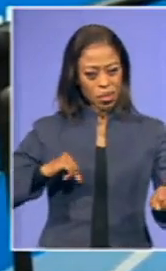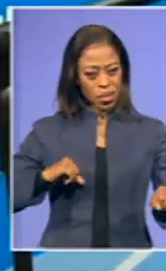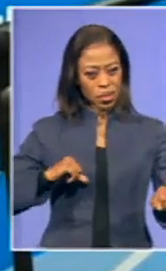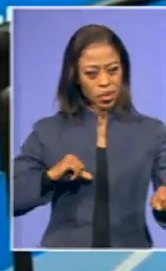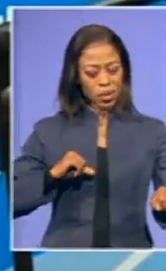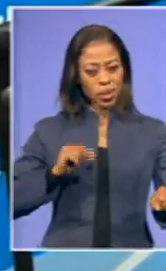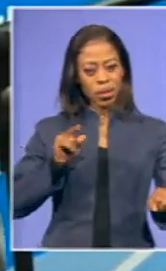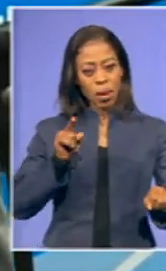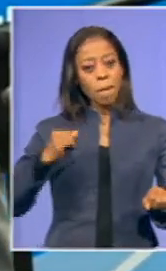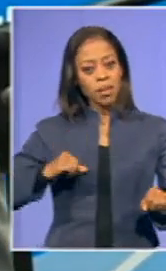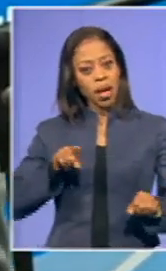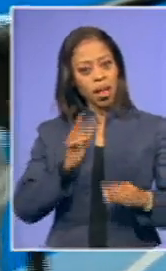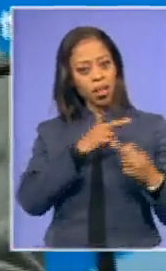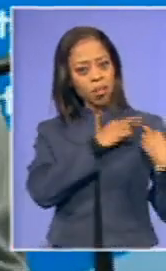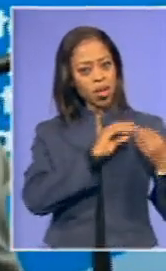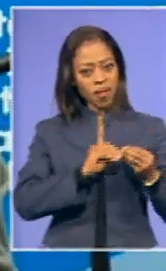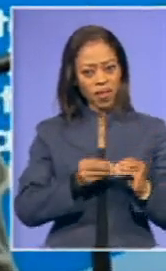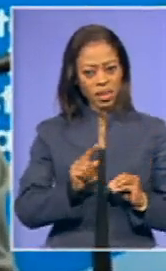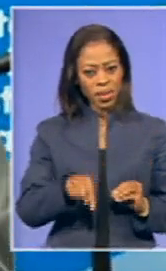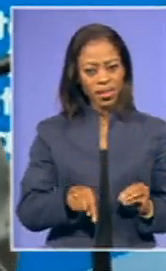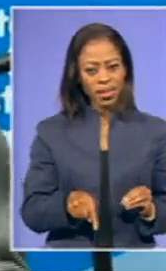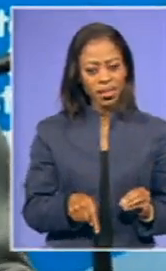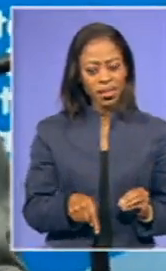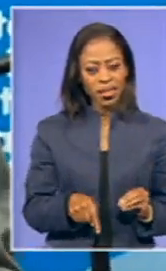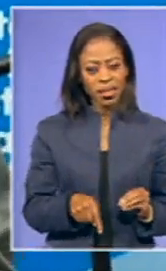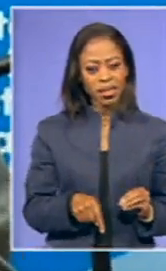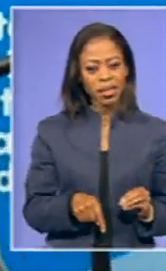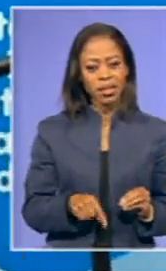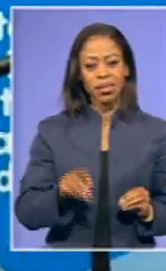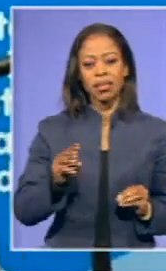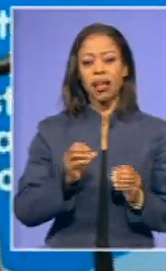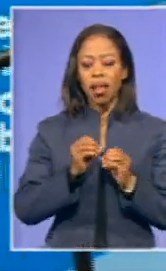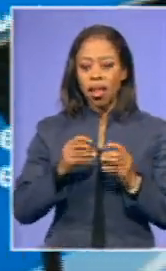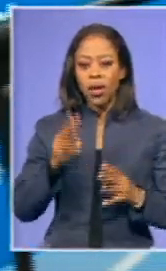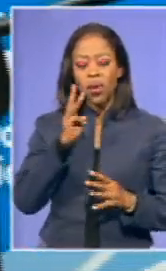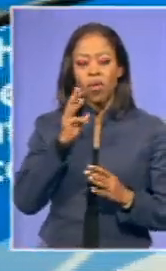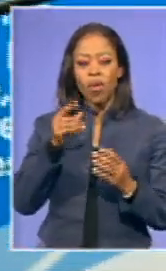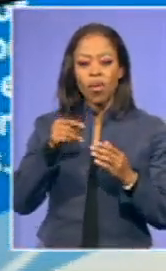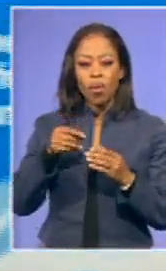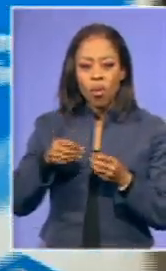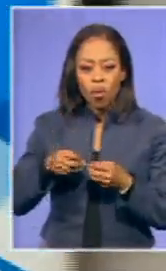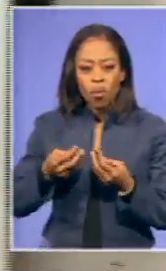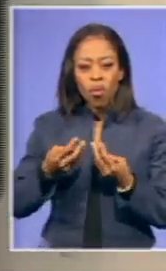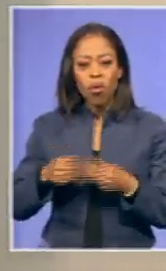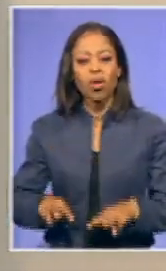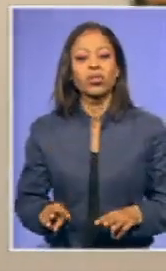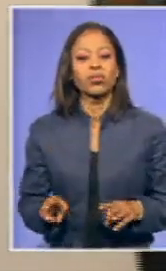of municipalities to fix. Umgeni Water's loss is in the region of what, 5%,